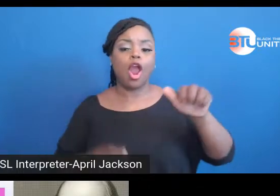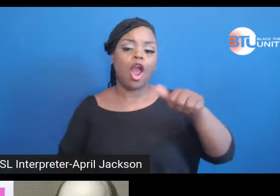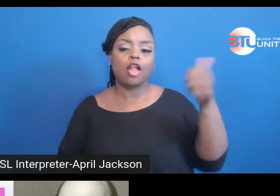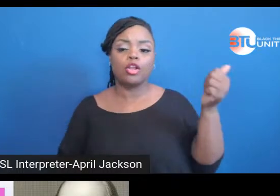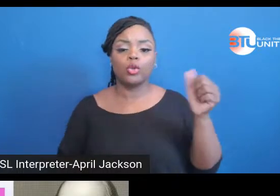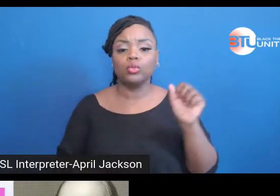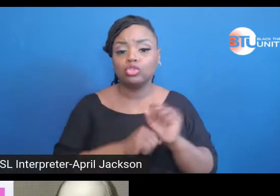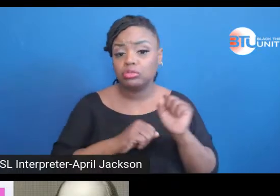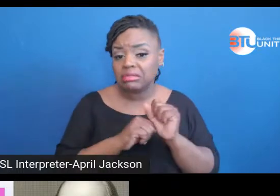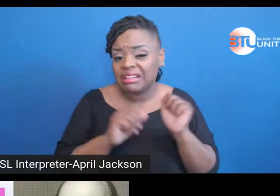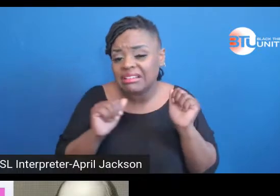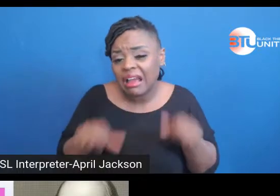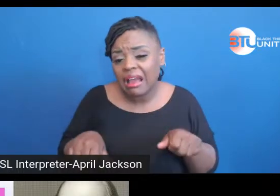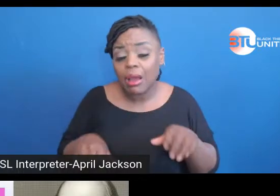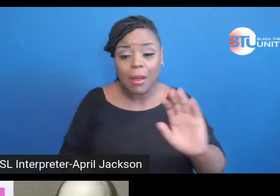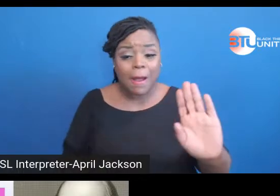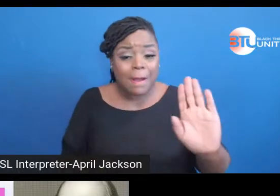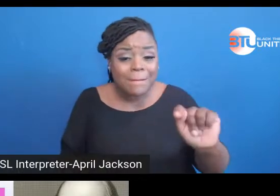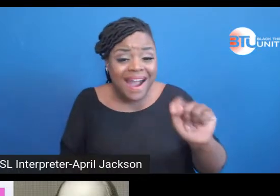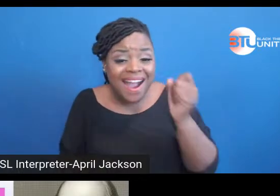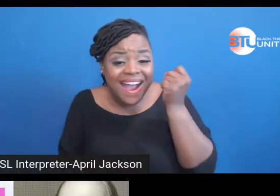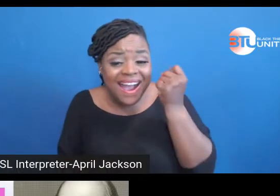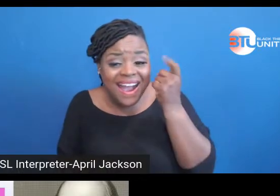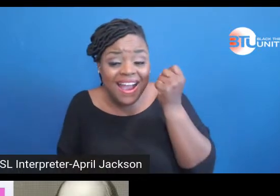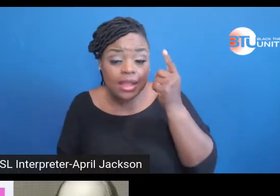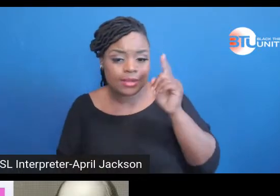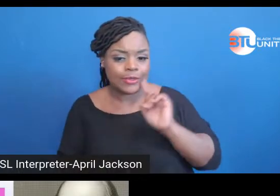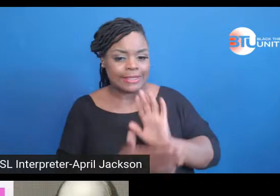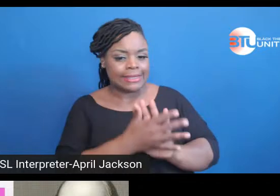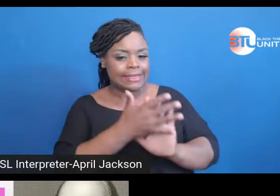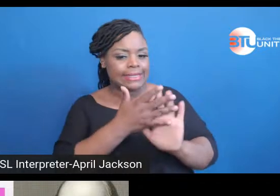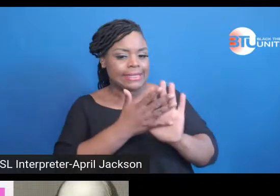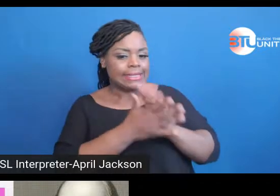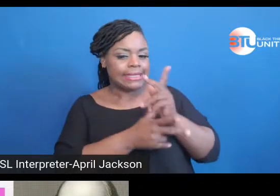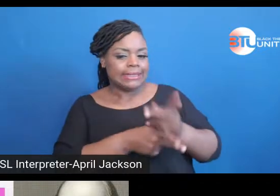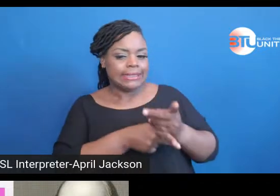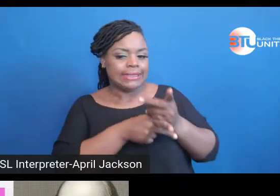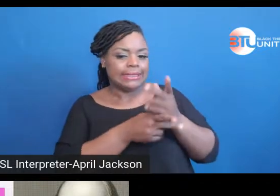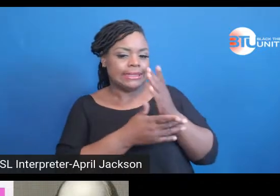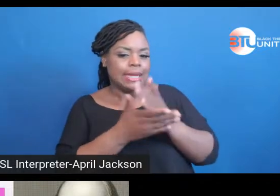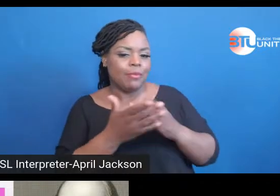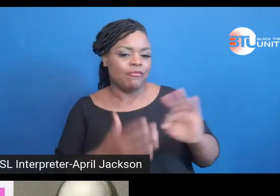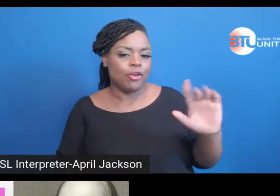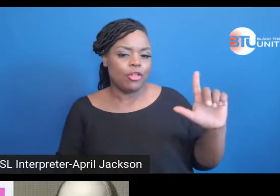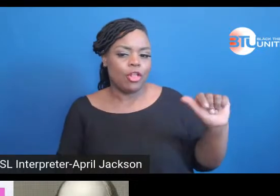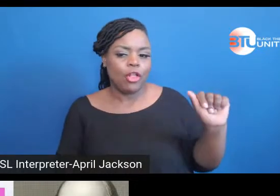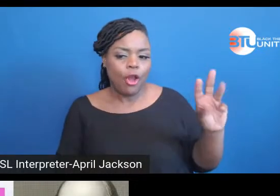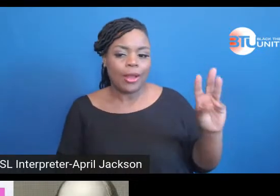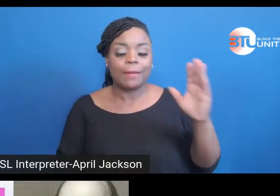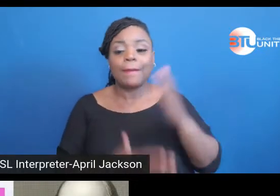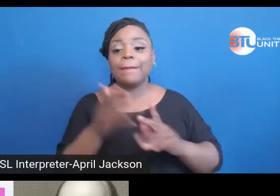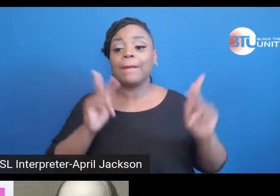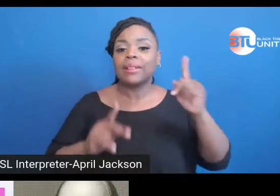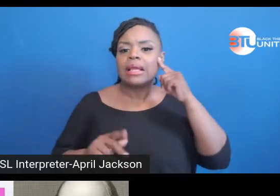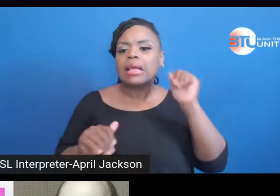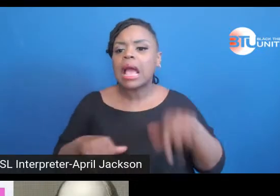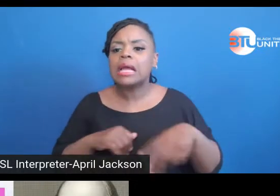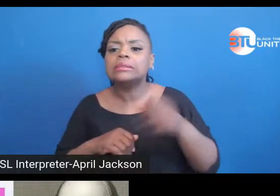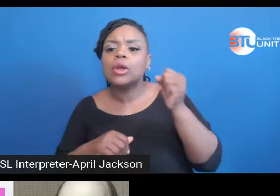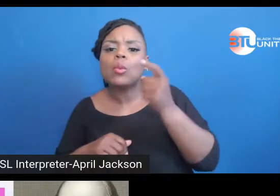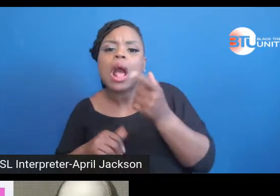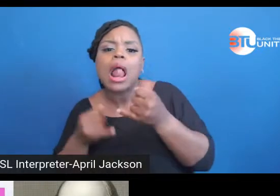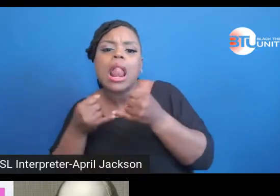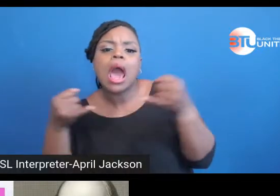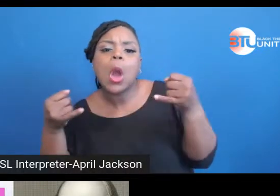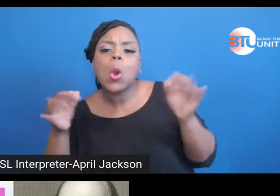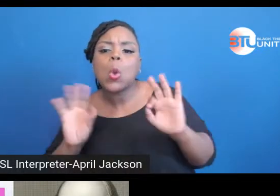very muddy area of law. People think that there are rules. You can use one line, you can sing one line of a song. Those rules